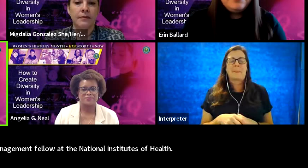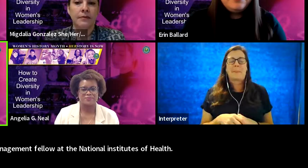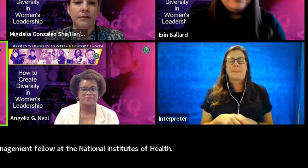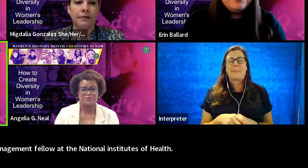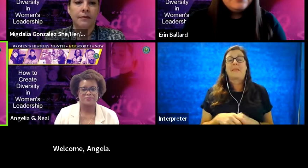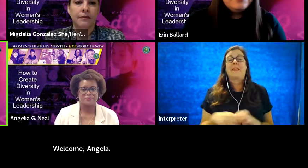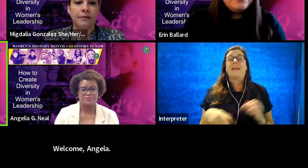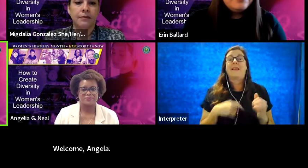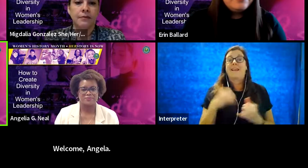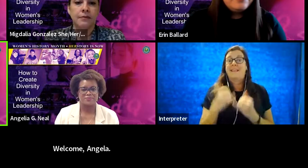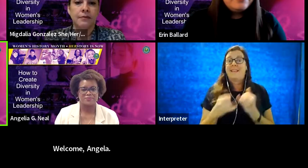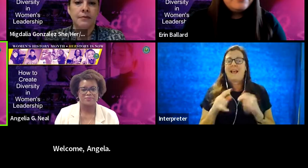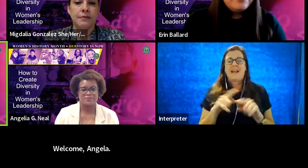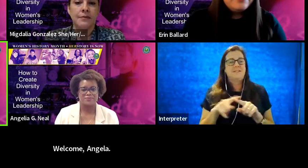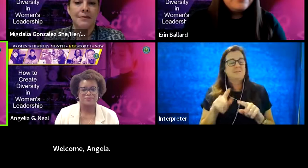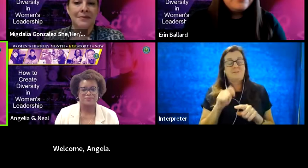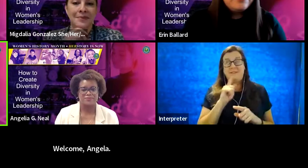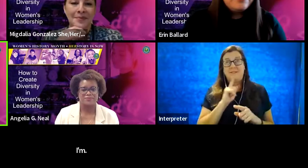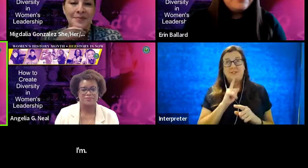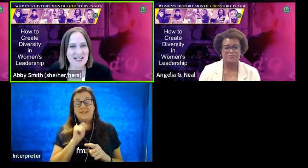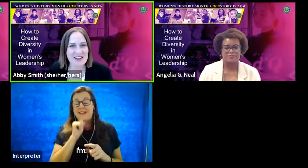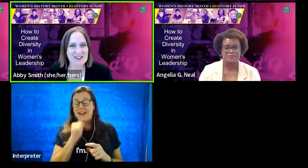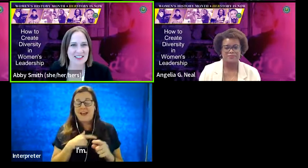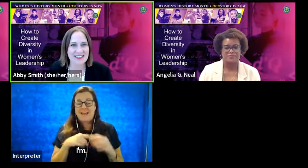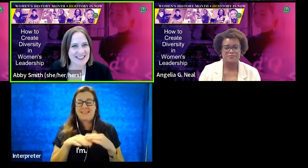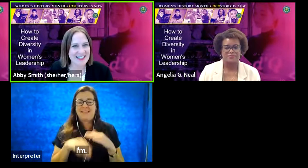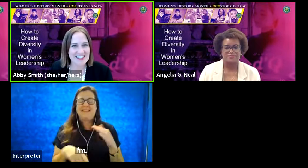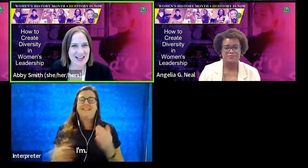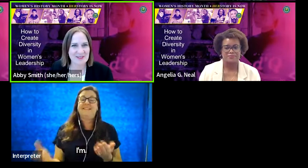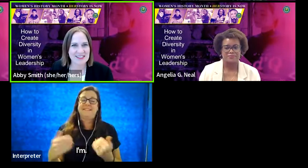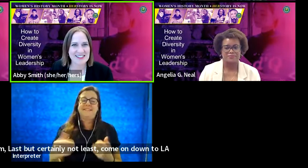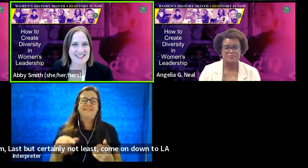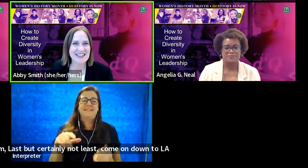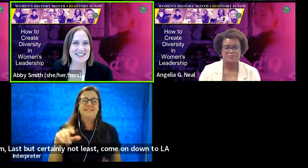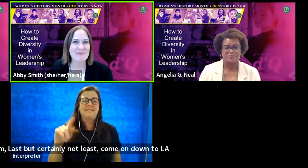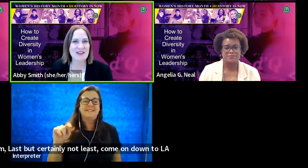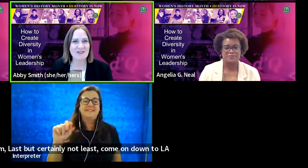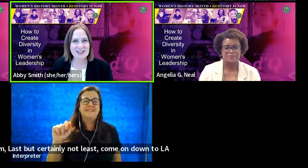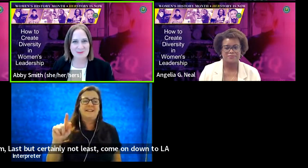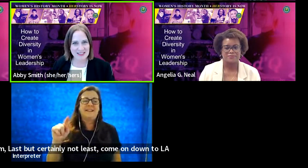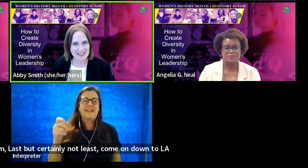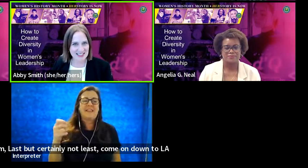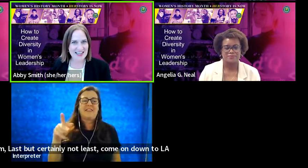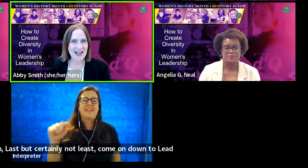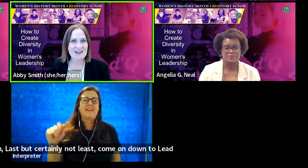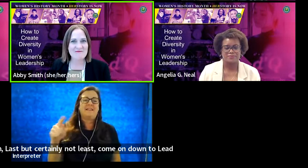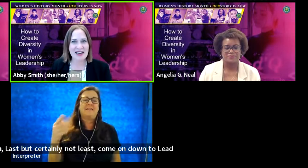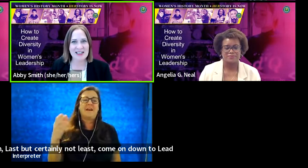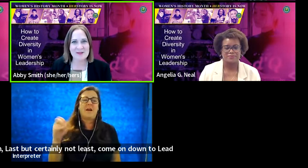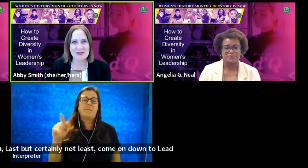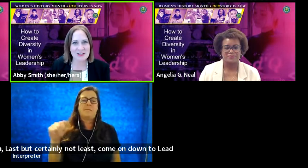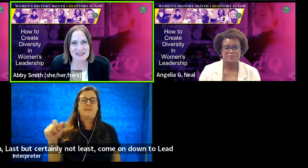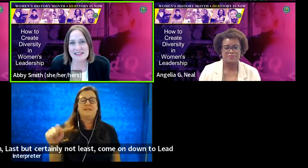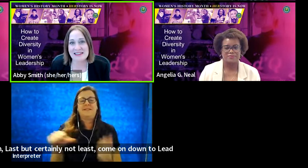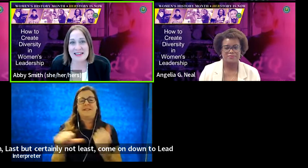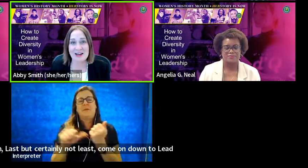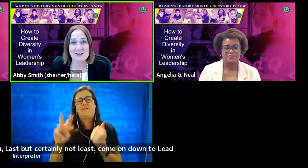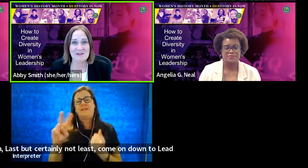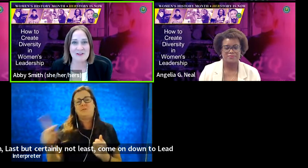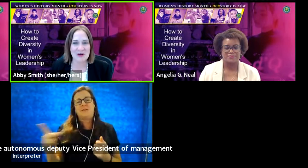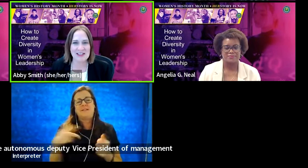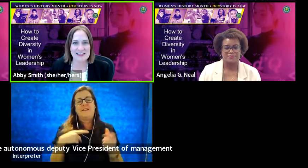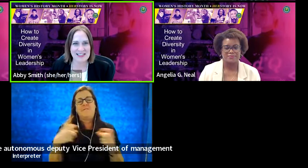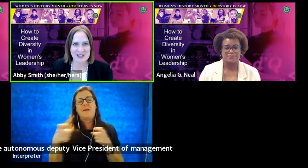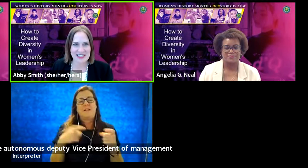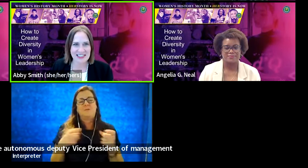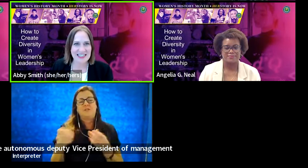Last, but certainly not least, come on down to Lethia Thomas, Deputy Vice President of Management Services in the